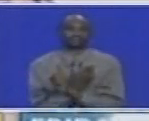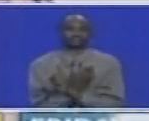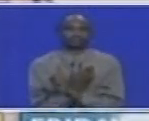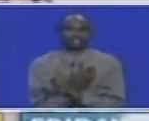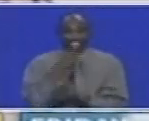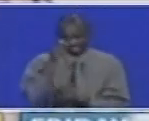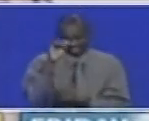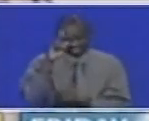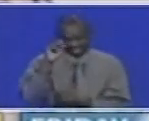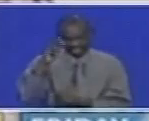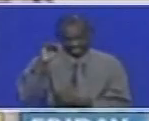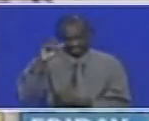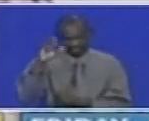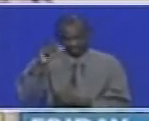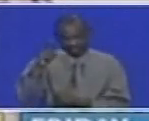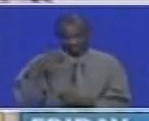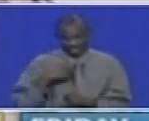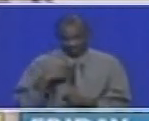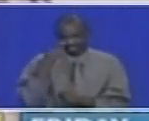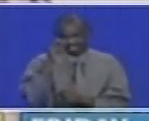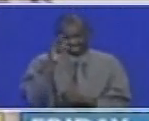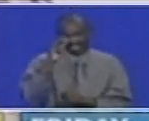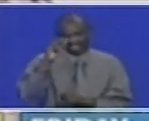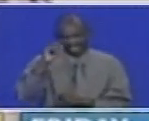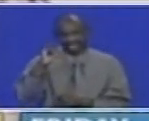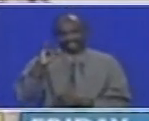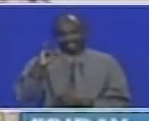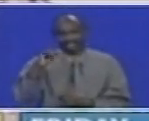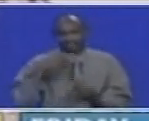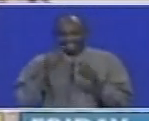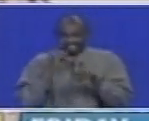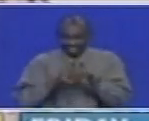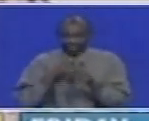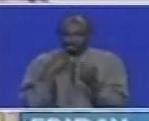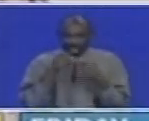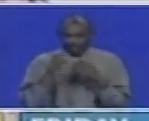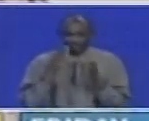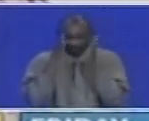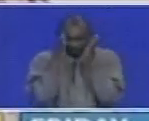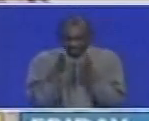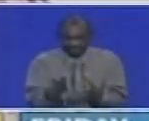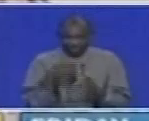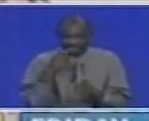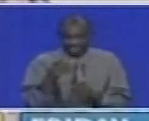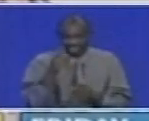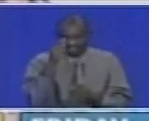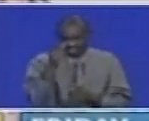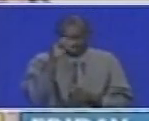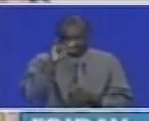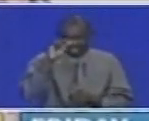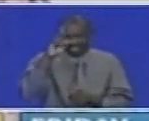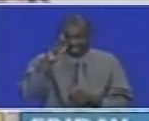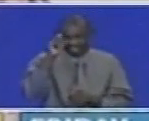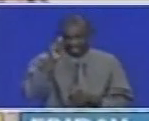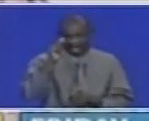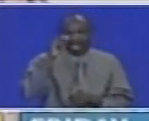Tyrannical, and we also have tyrannize. Tyrannize. But when we are talking about the person, we say tyrant.